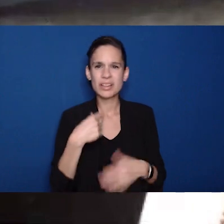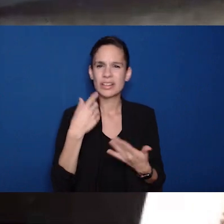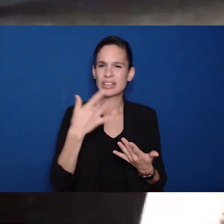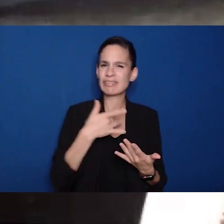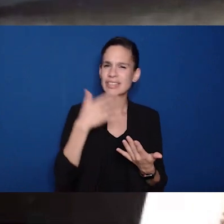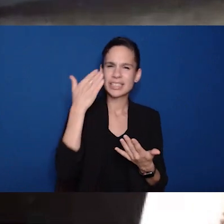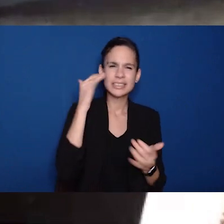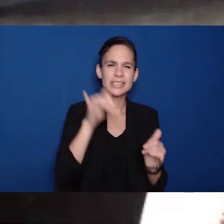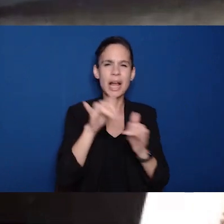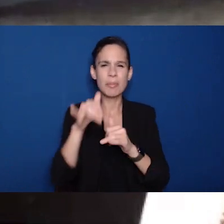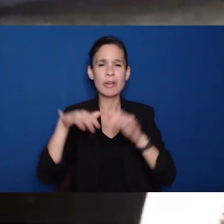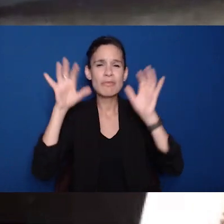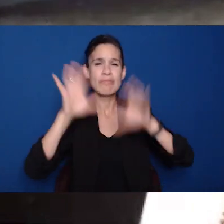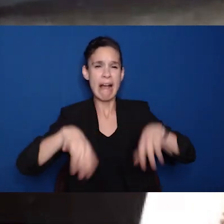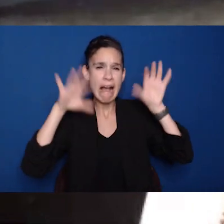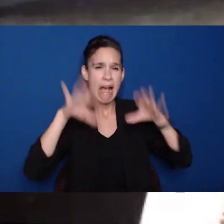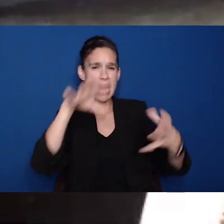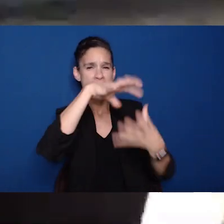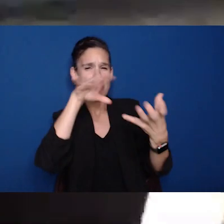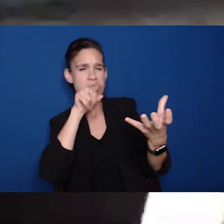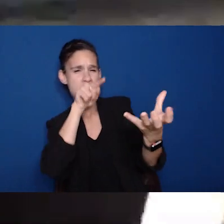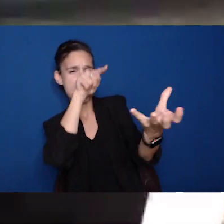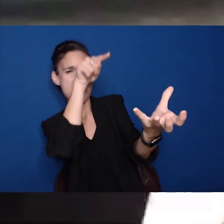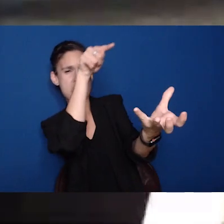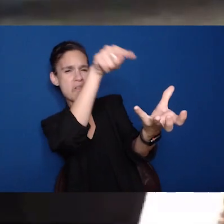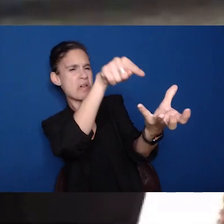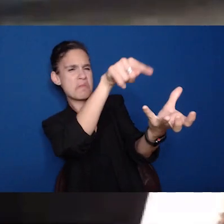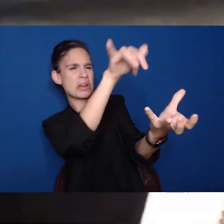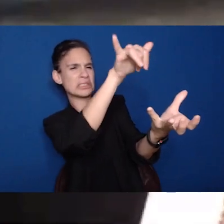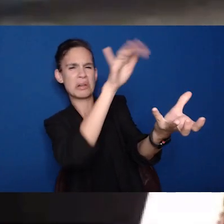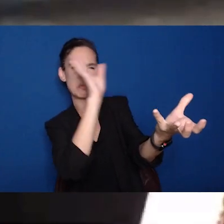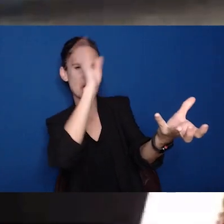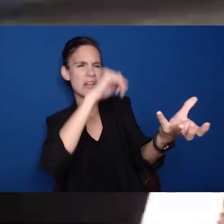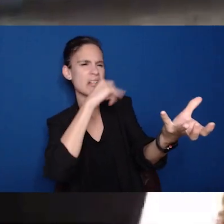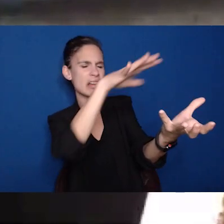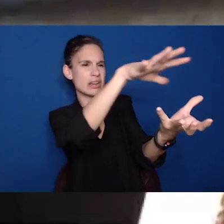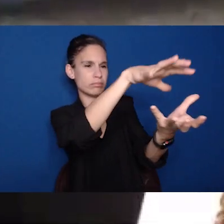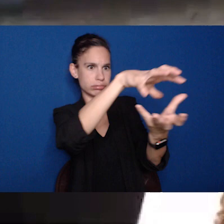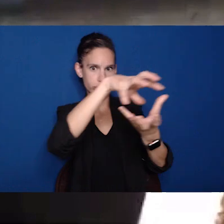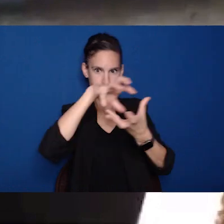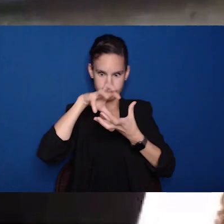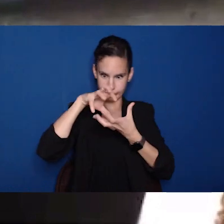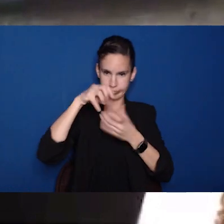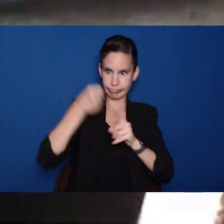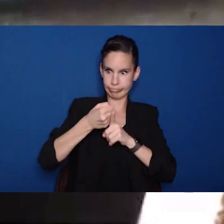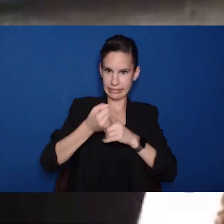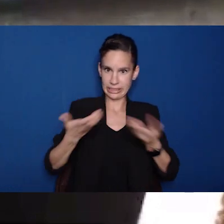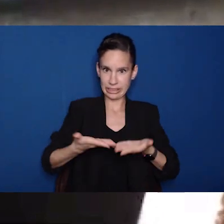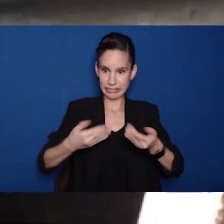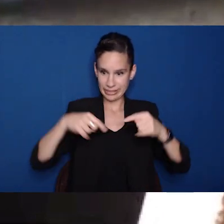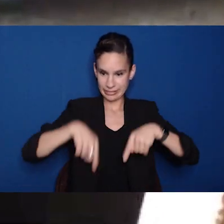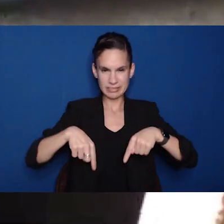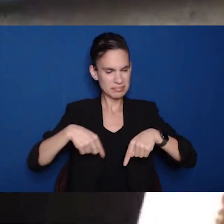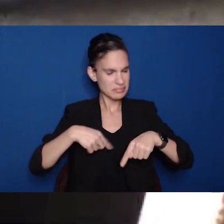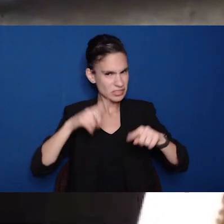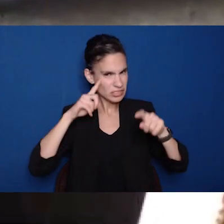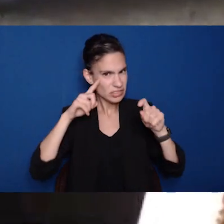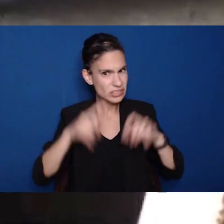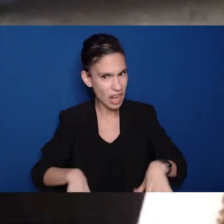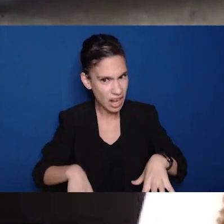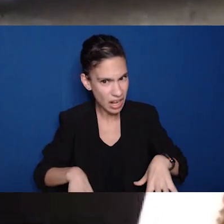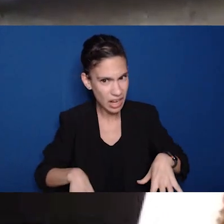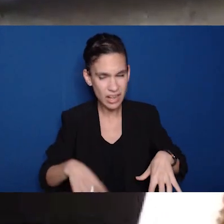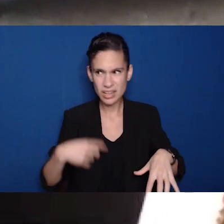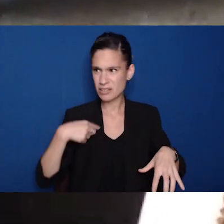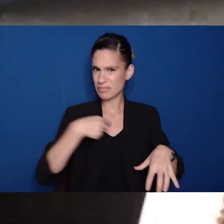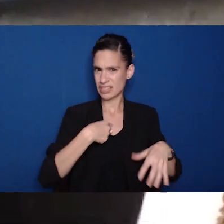see approaching from far away, and you think the rain's going to stop there, but it can't. So that's really the sentiment. It was quite shocking, and then also